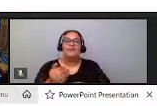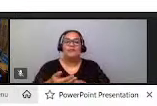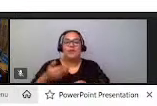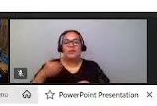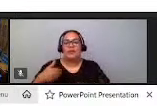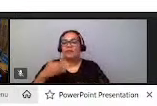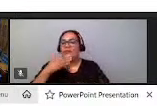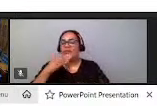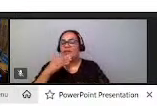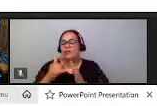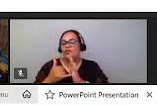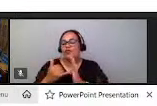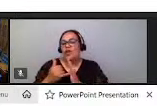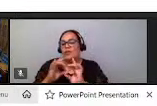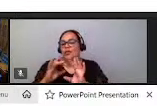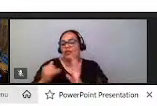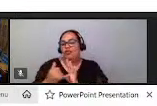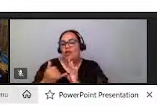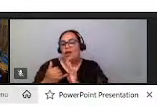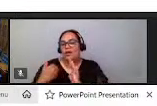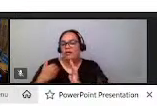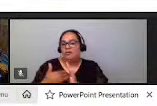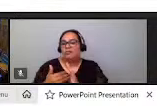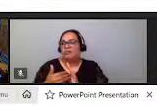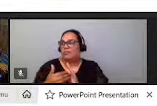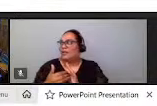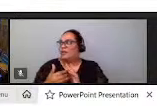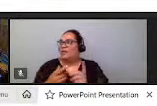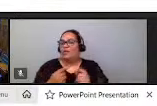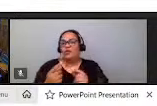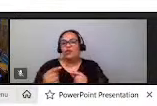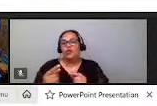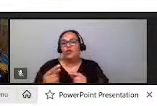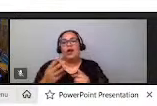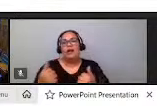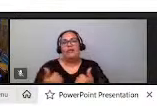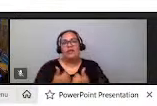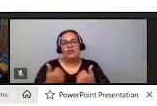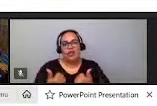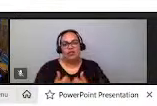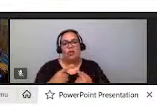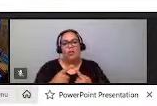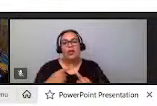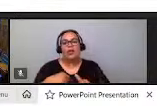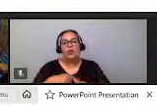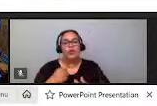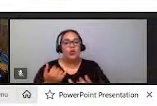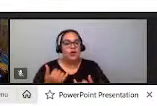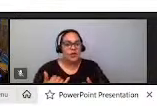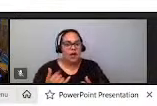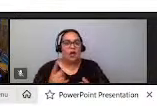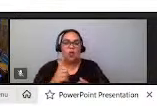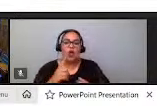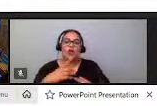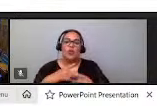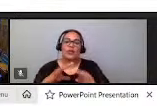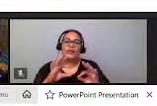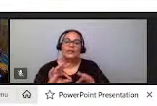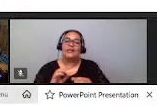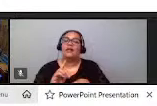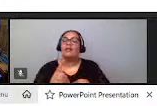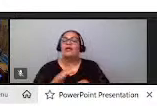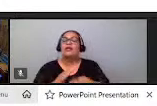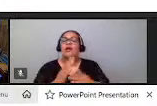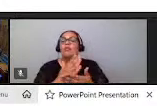December January beginning of January was quite challenging and what we're doing now is to arrest the latter part